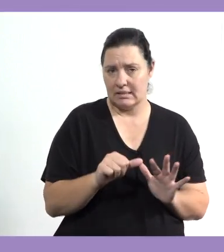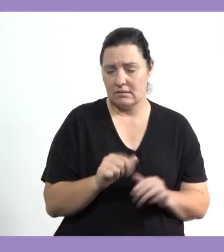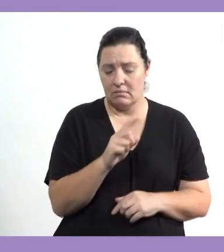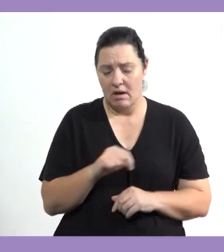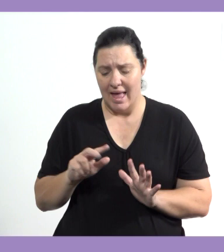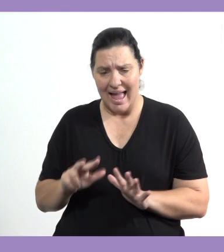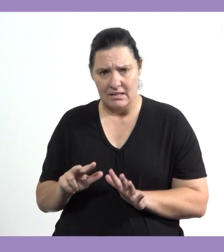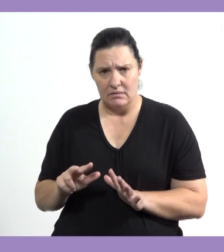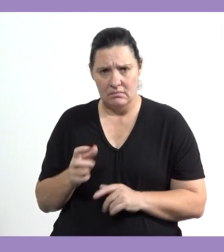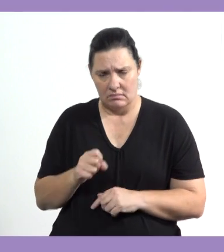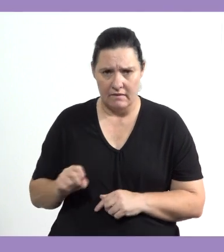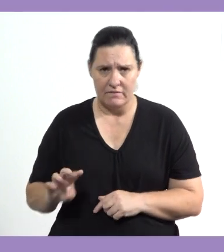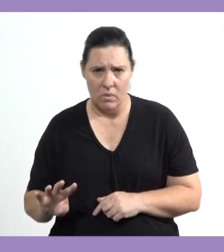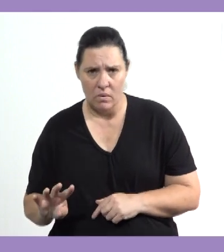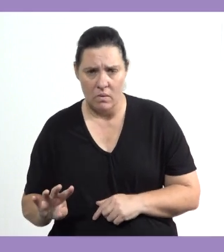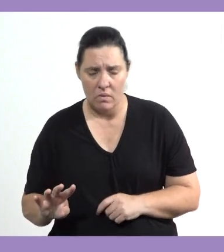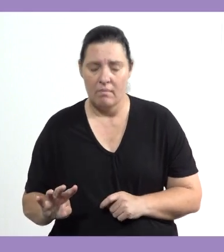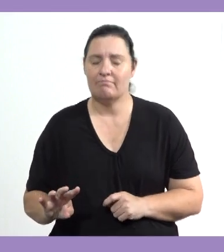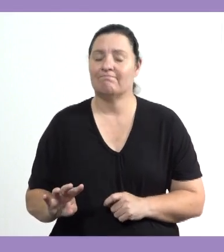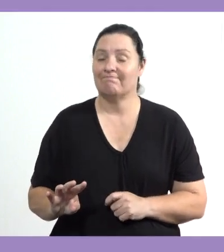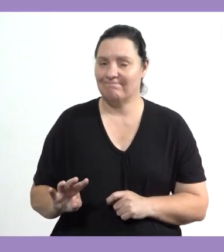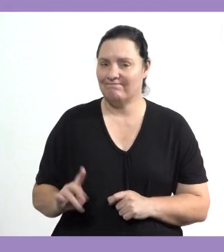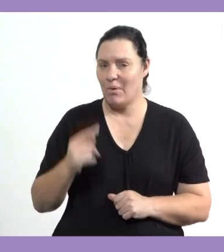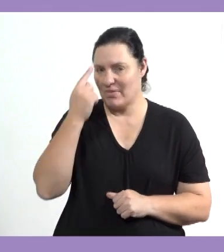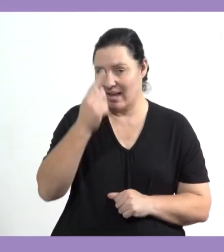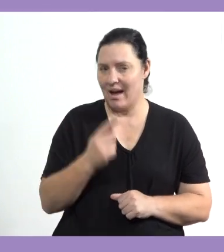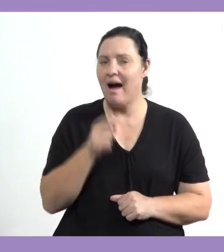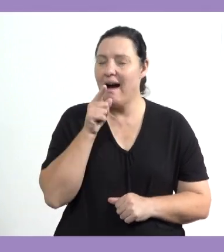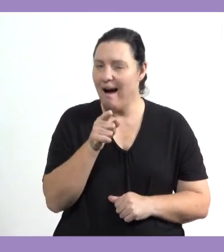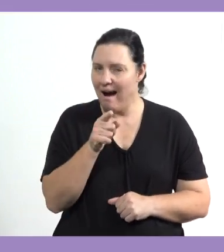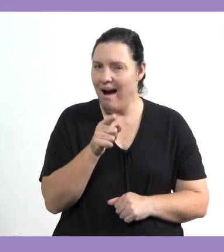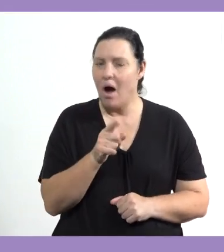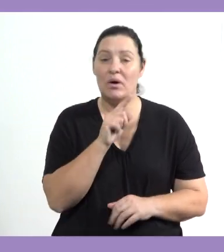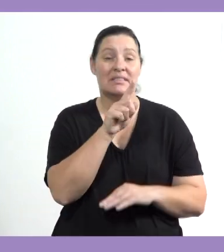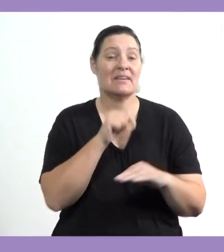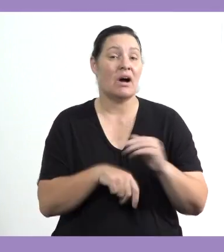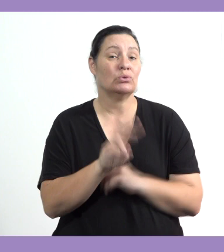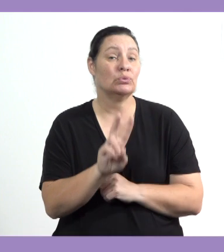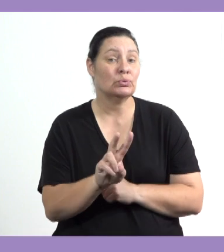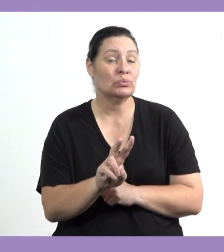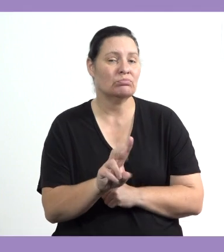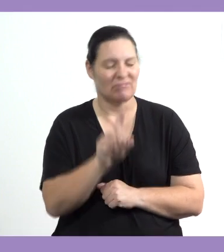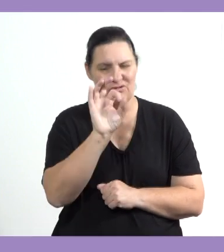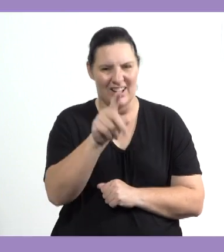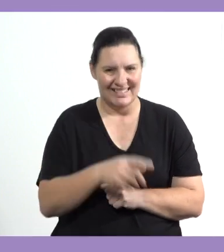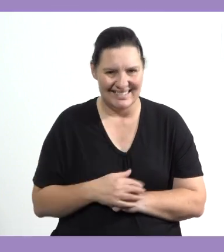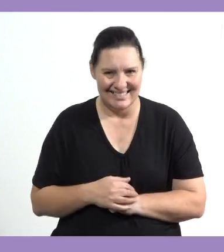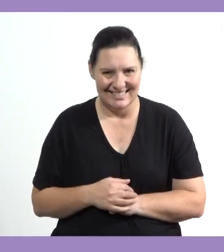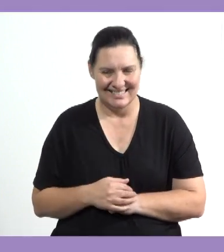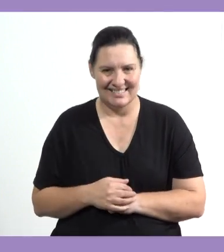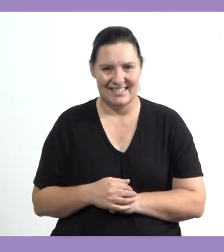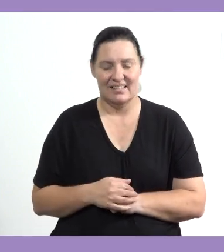and then we go to 8 and then we go to 4. If you are thinking that we are dividing the numbers by 2, then